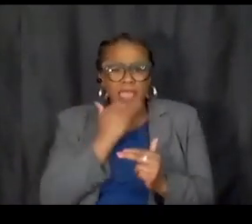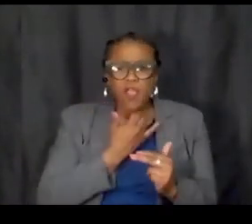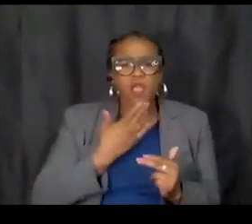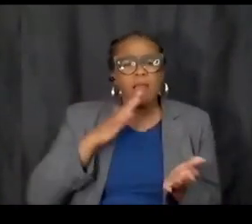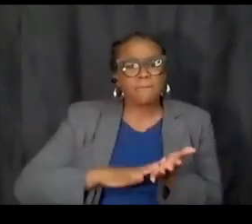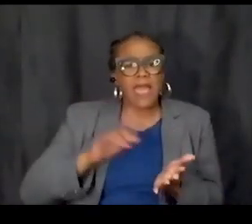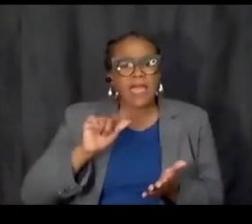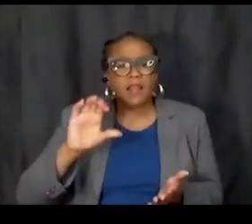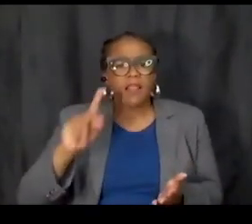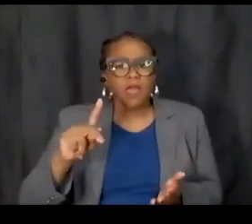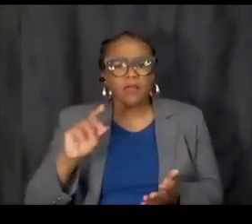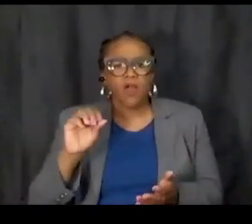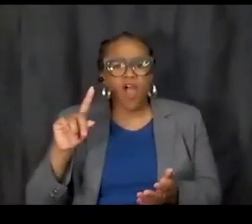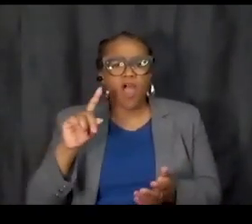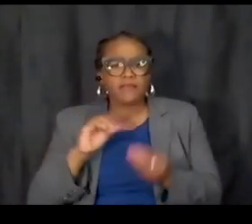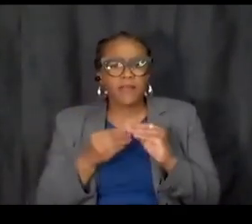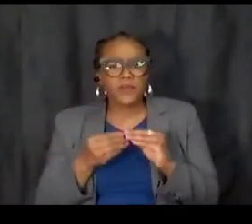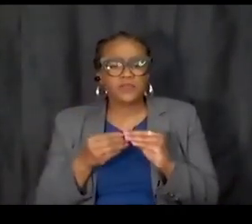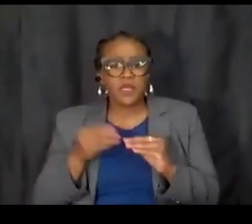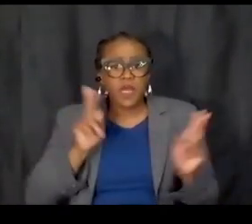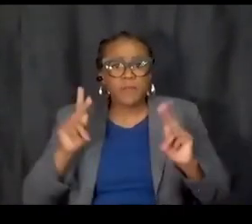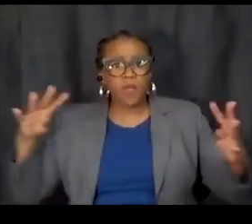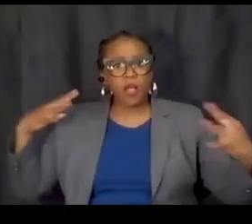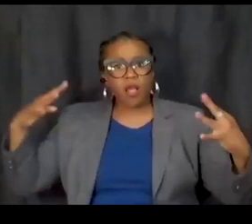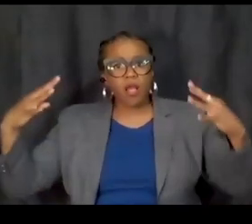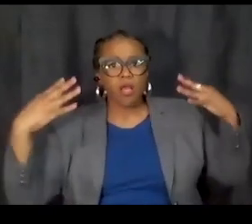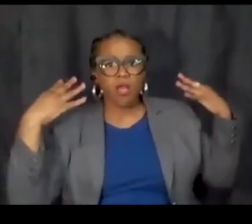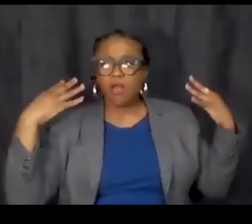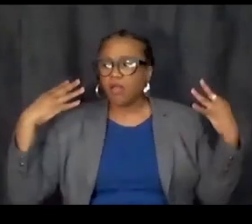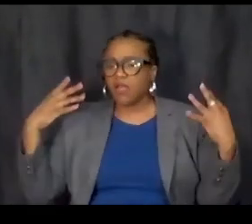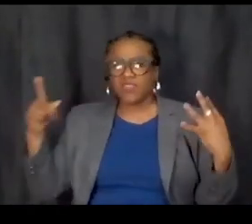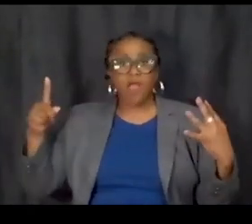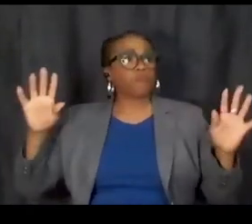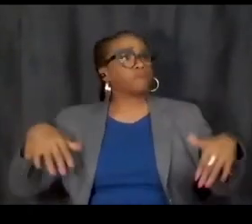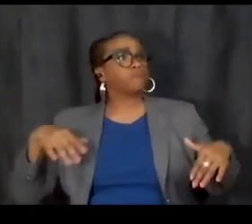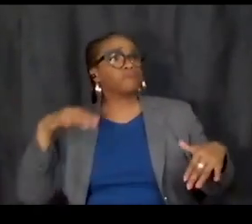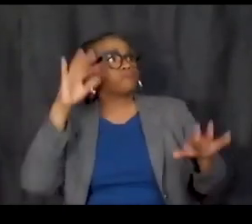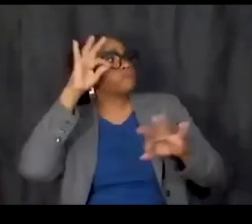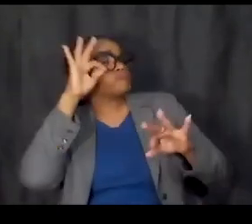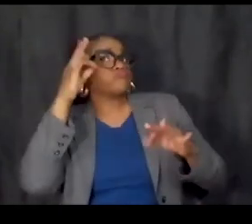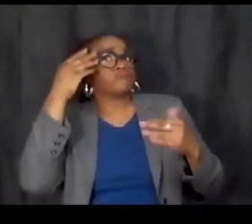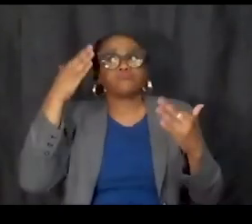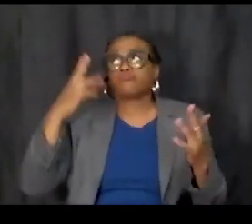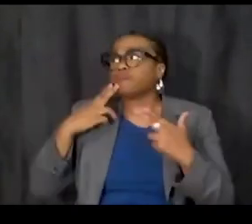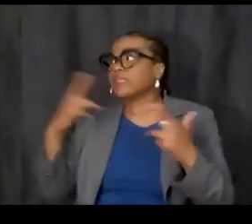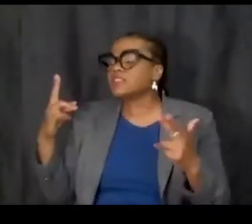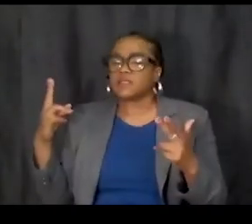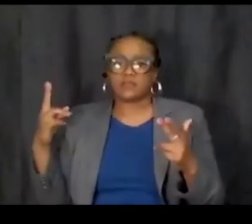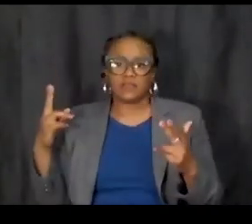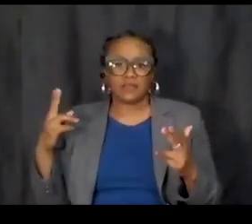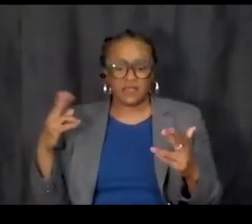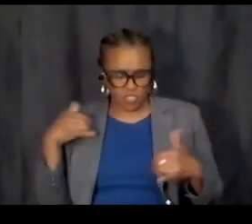Spectators claim ancestral innocence as ever, a suit two sizes too small for escape, and inside